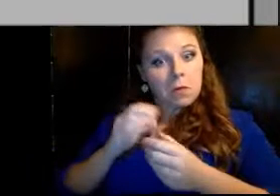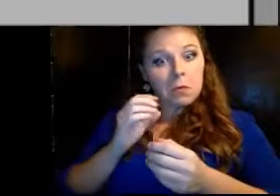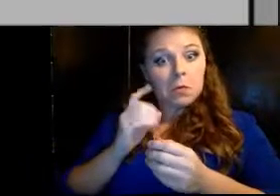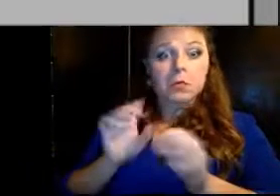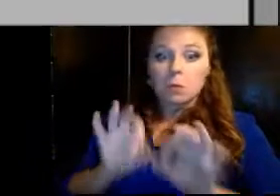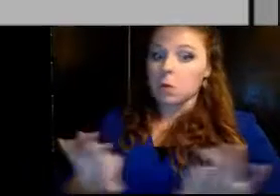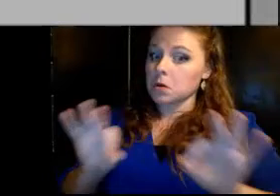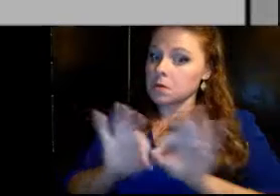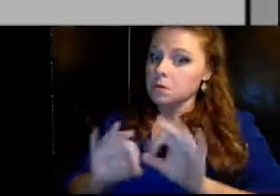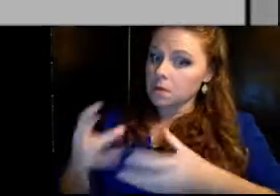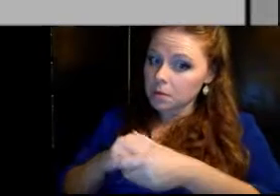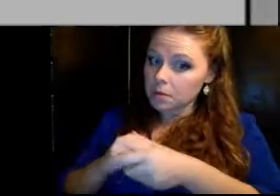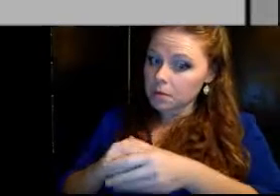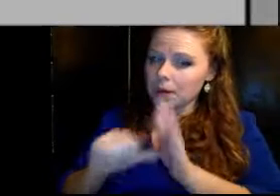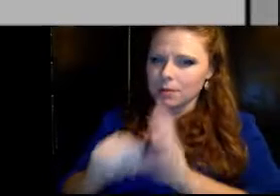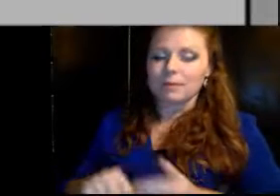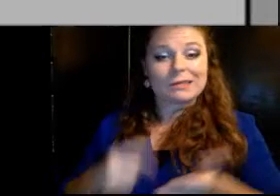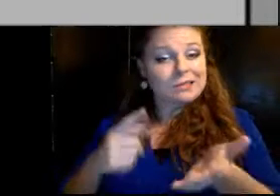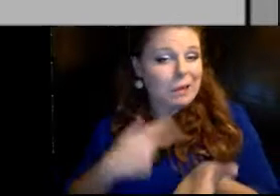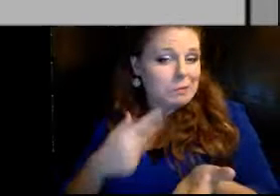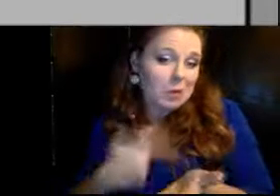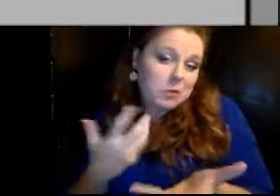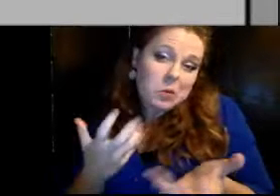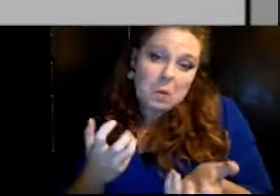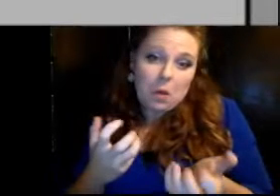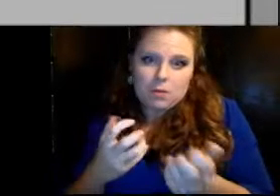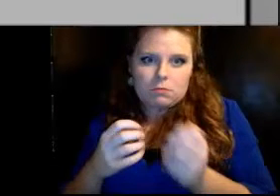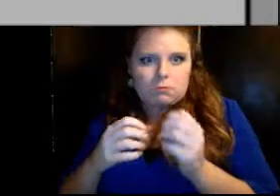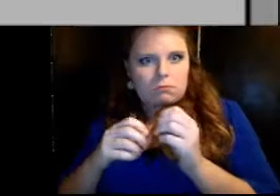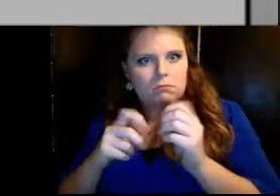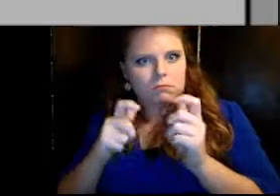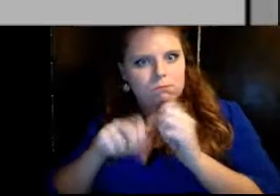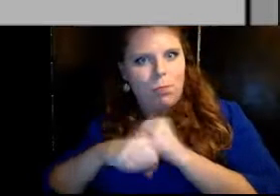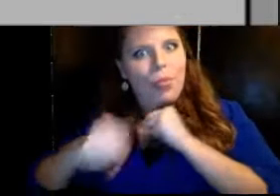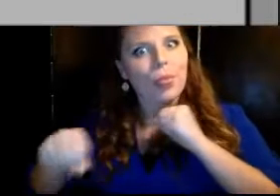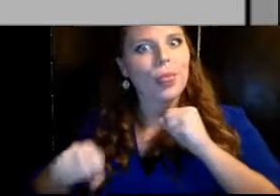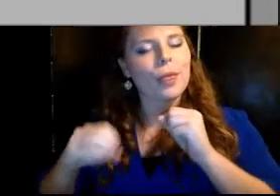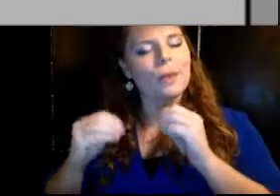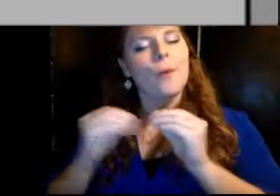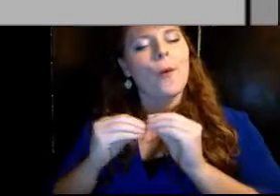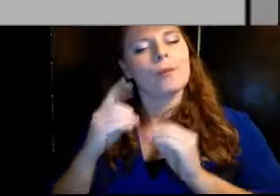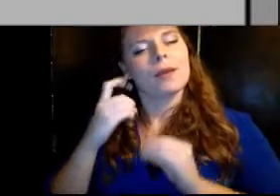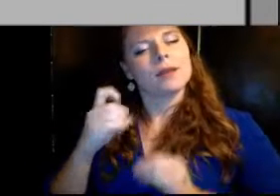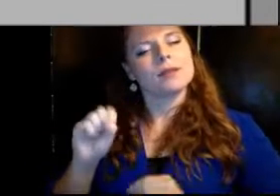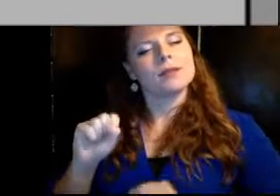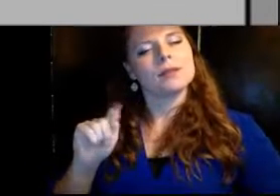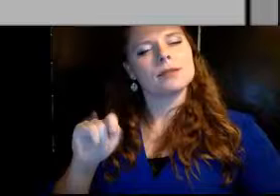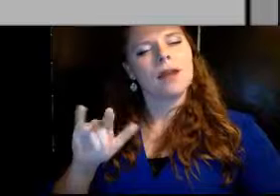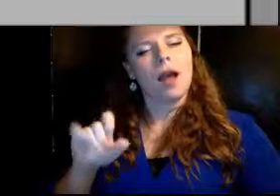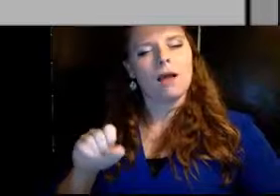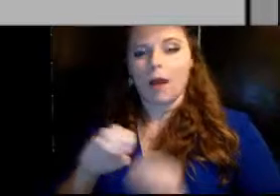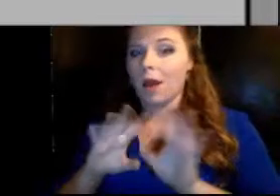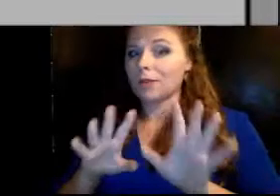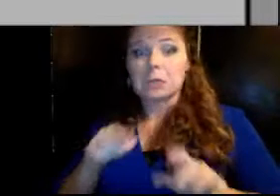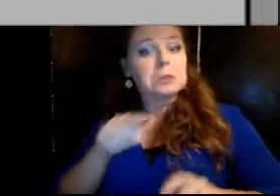or break an image. And sometimes you might want to exaggerate something for the sense of style. I've obviously not